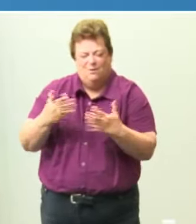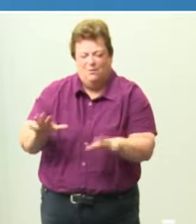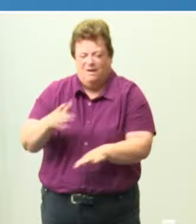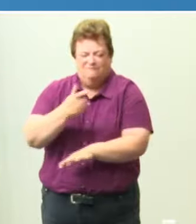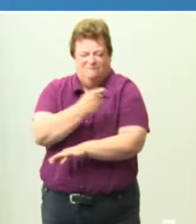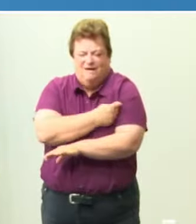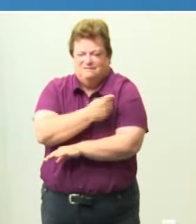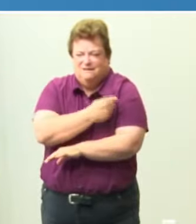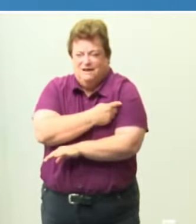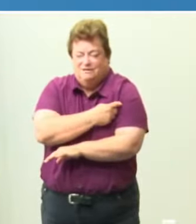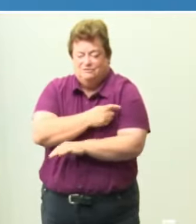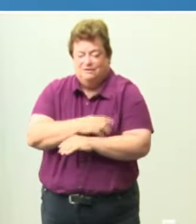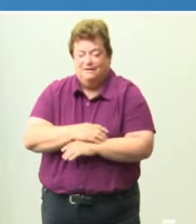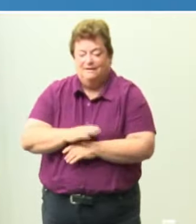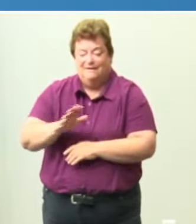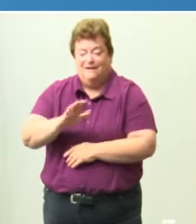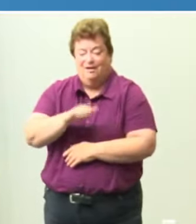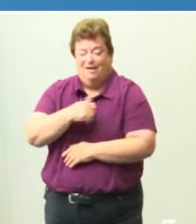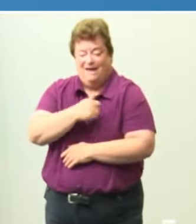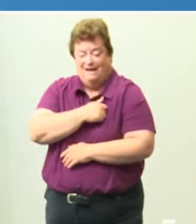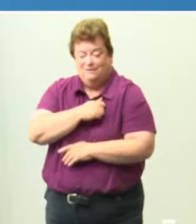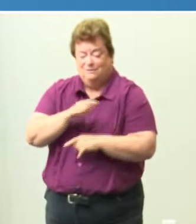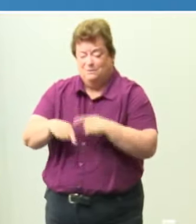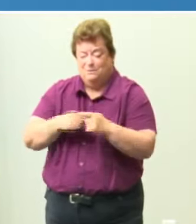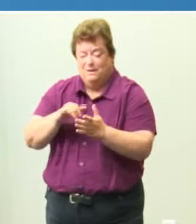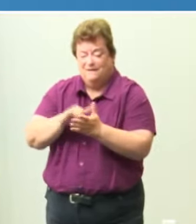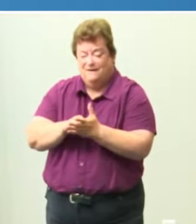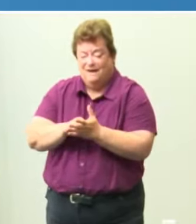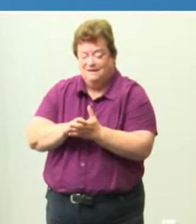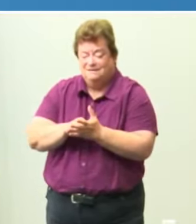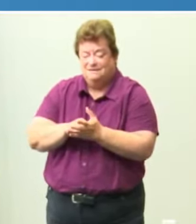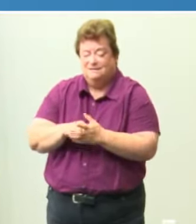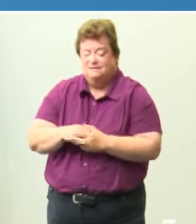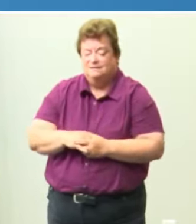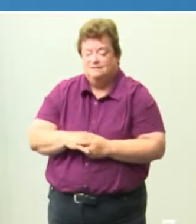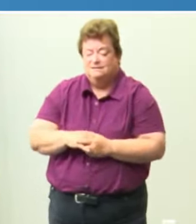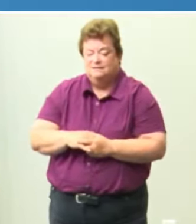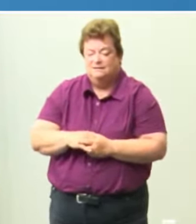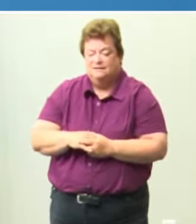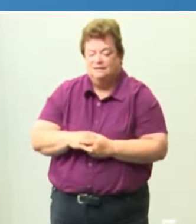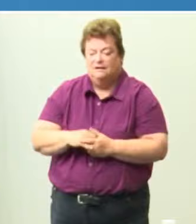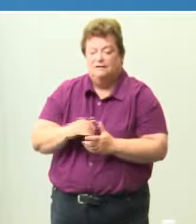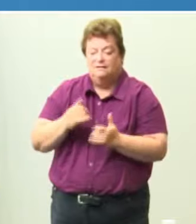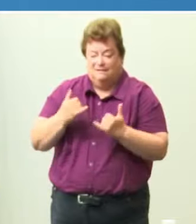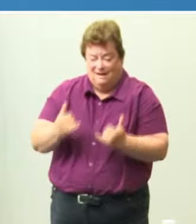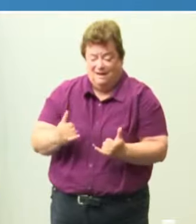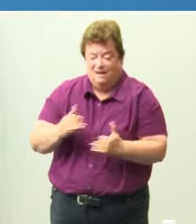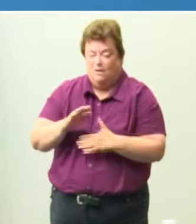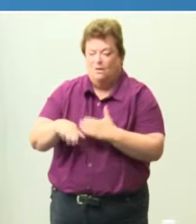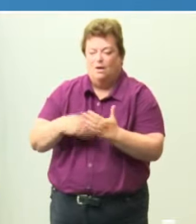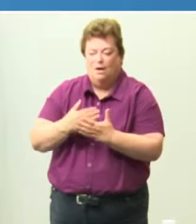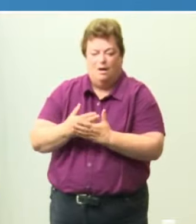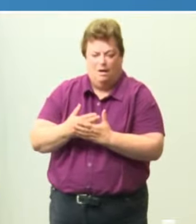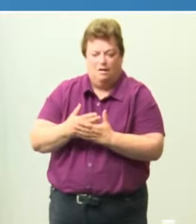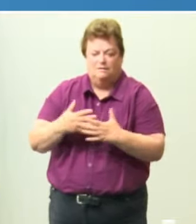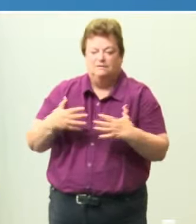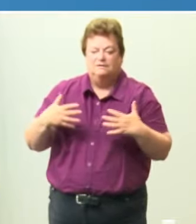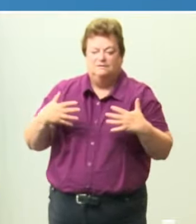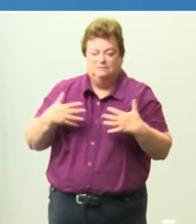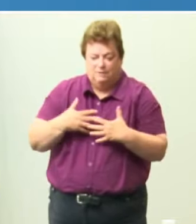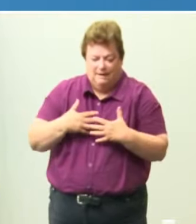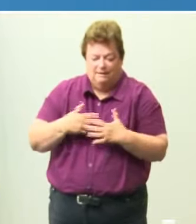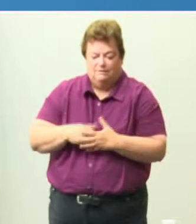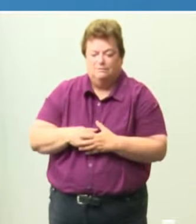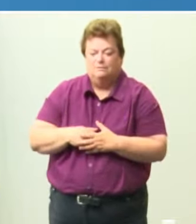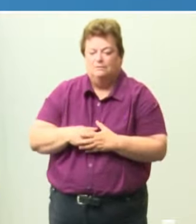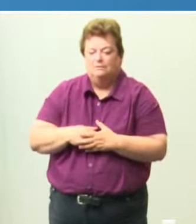the unfortunate disinformation reasons that are out there. All of them were scared, wearing